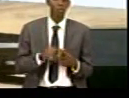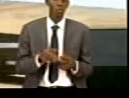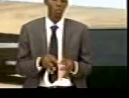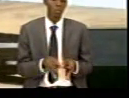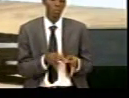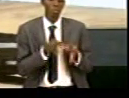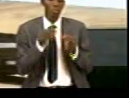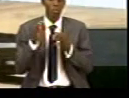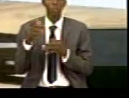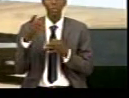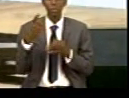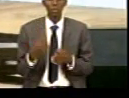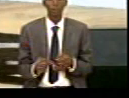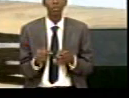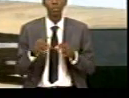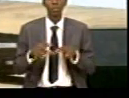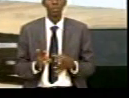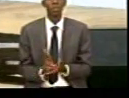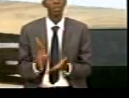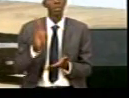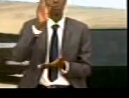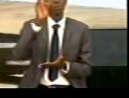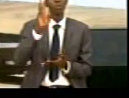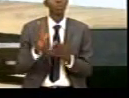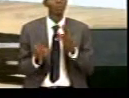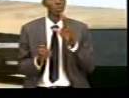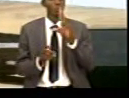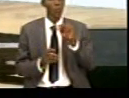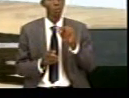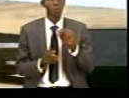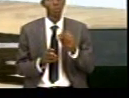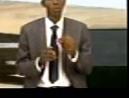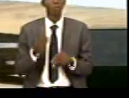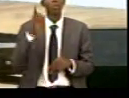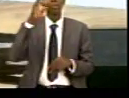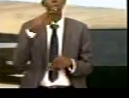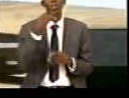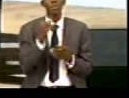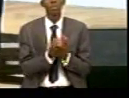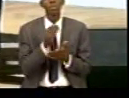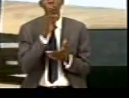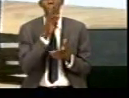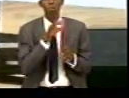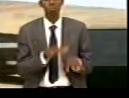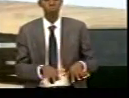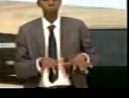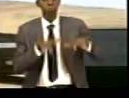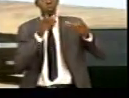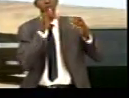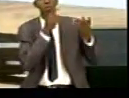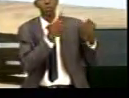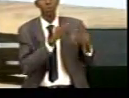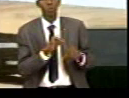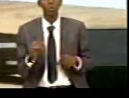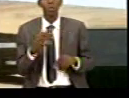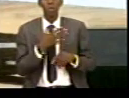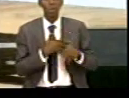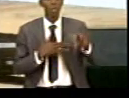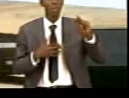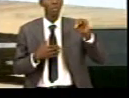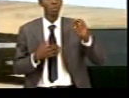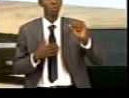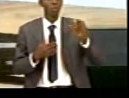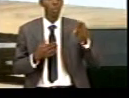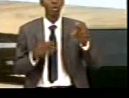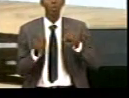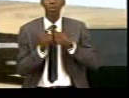Hold on. He said the flood was coming, and Noah declared the flood